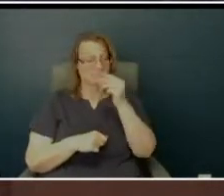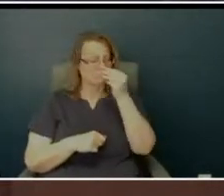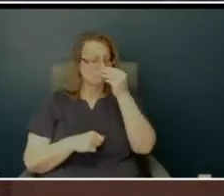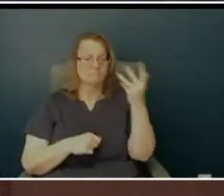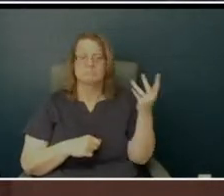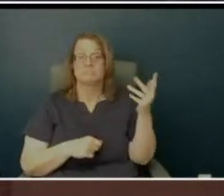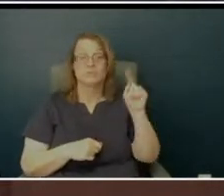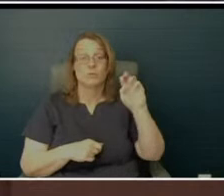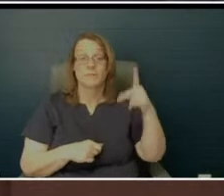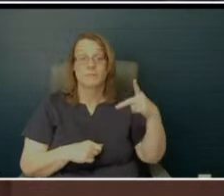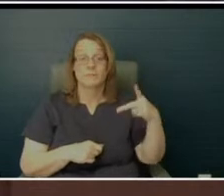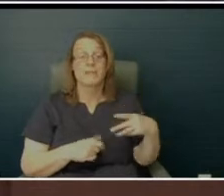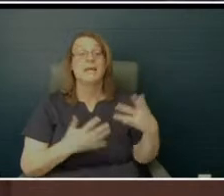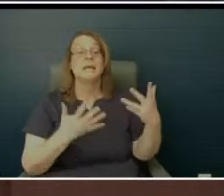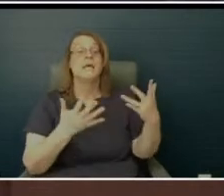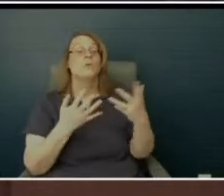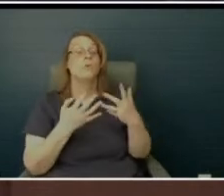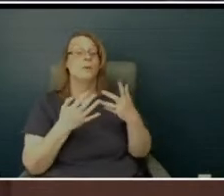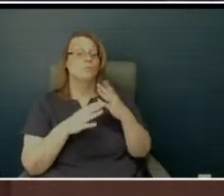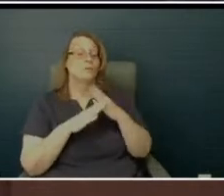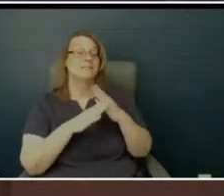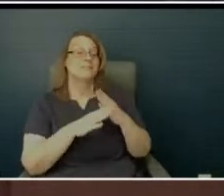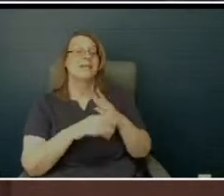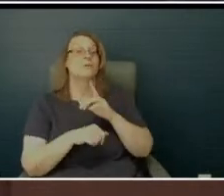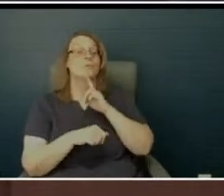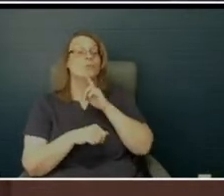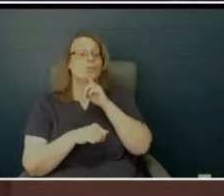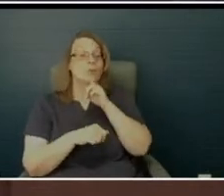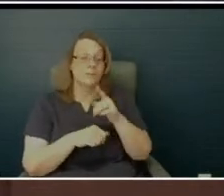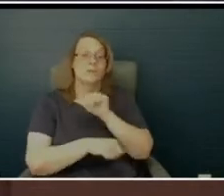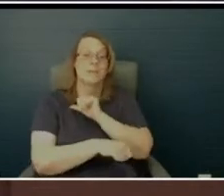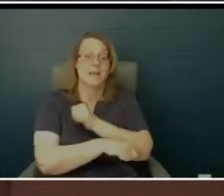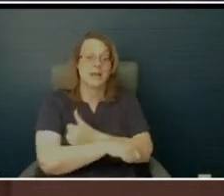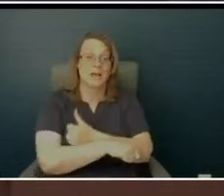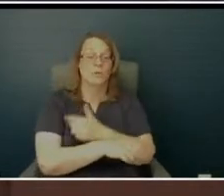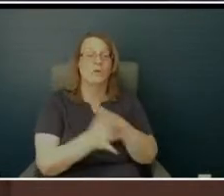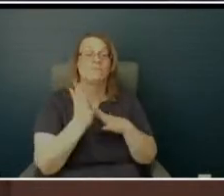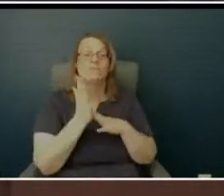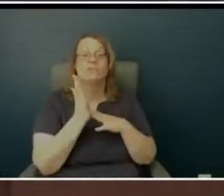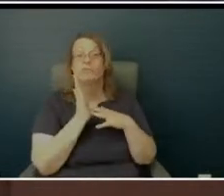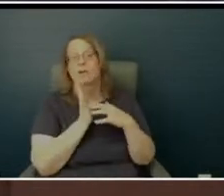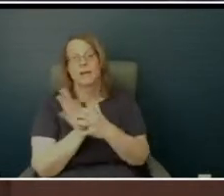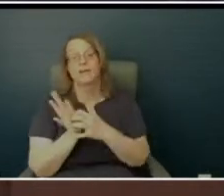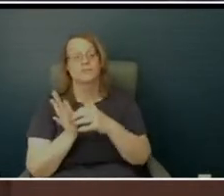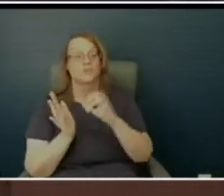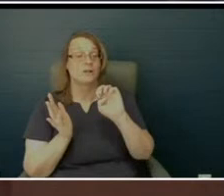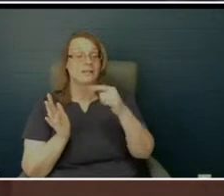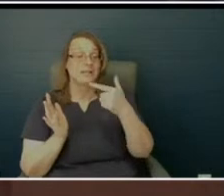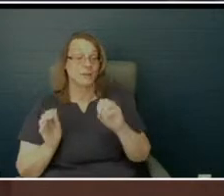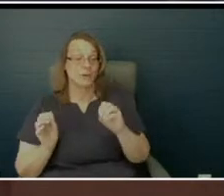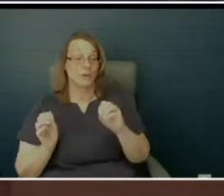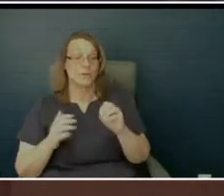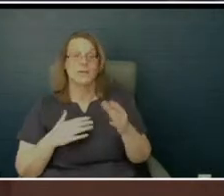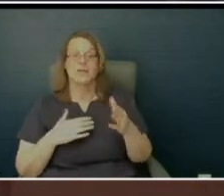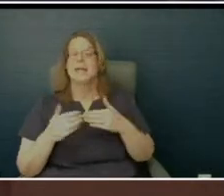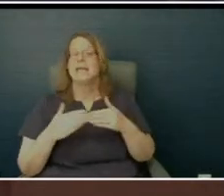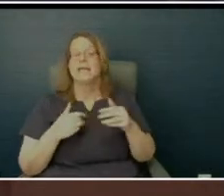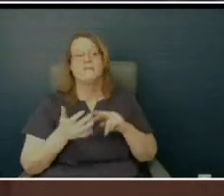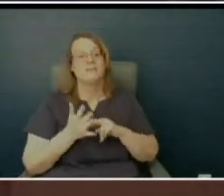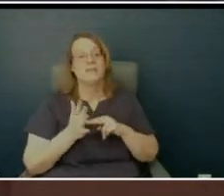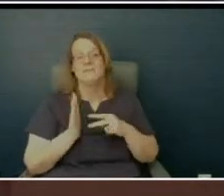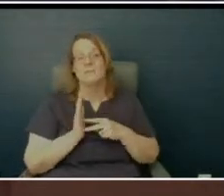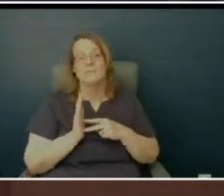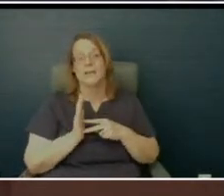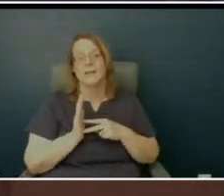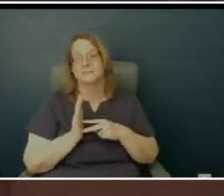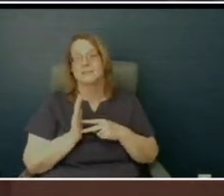protecting his very real power and very fragile ego, even if it required recklessly undermining our